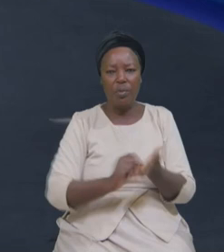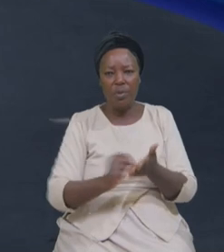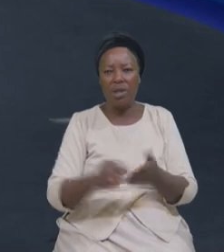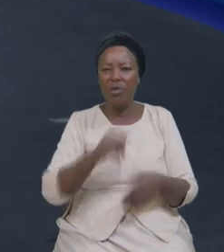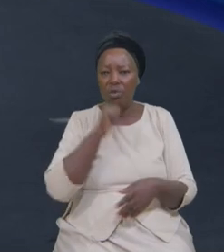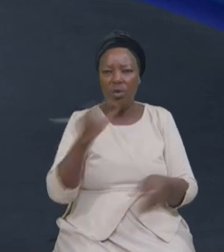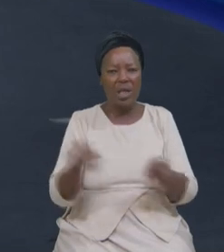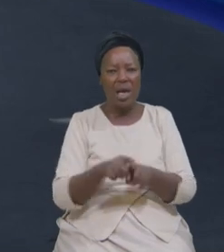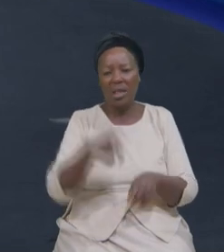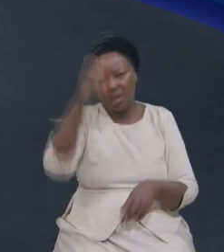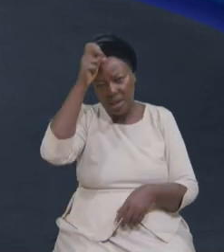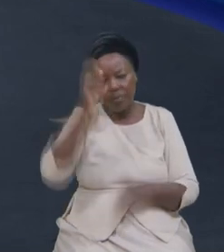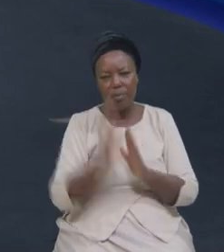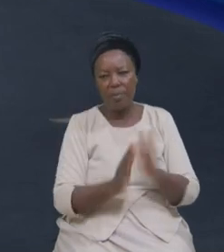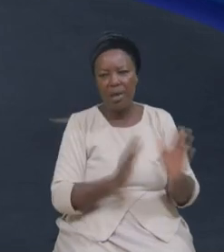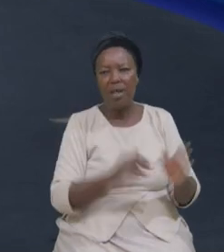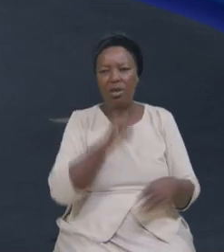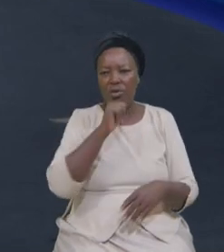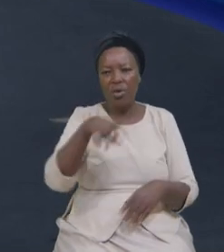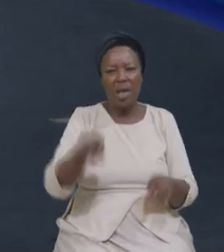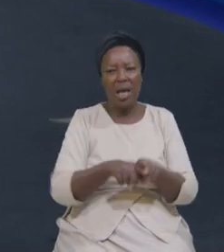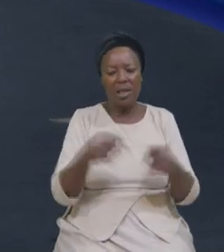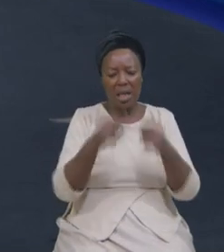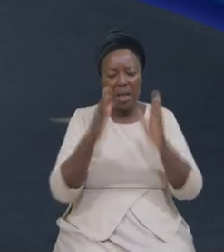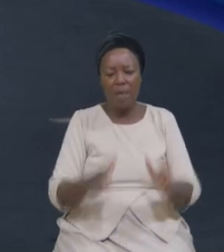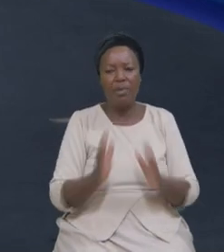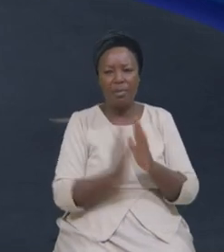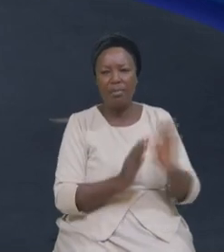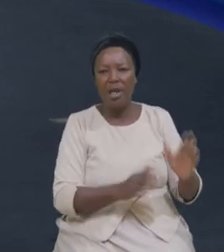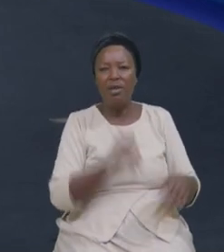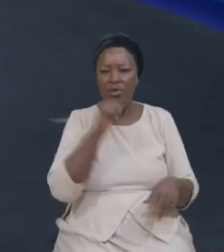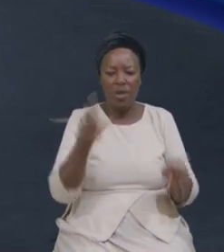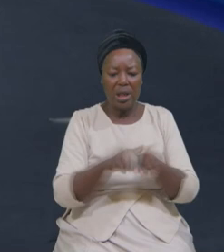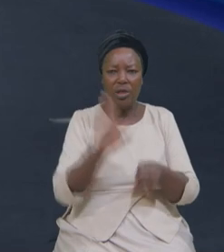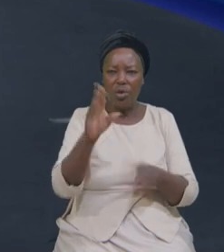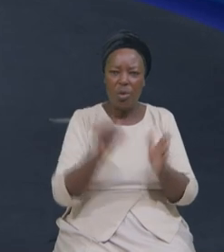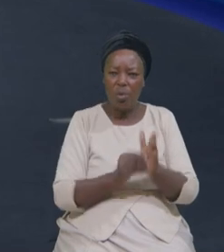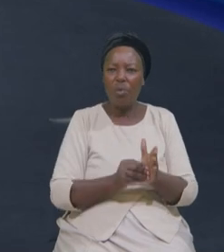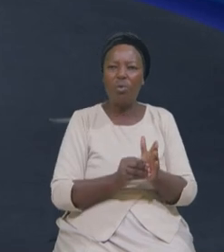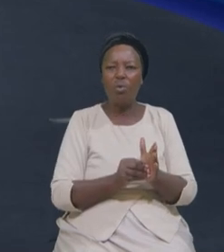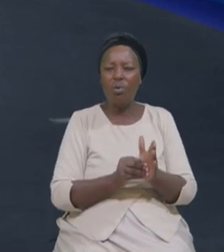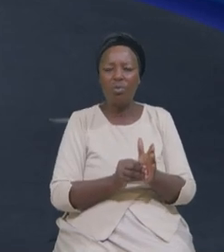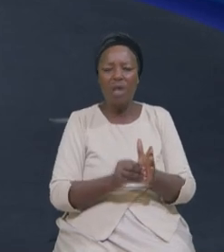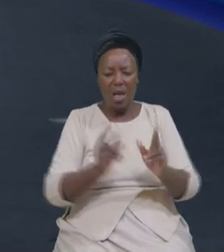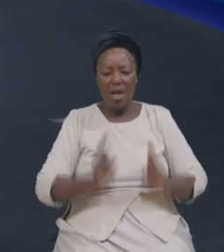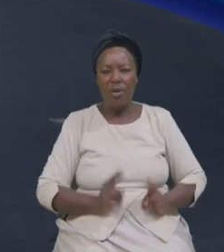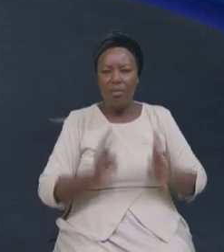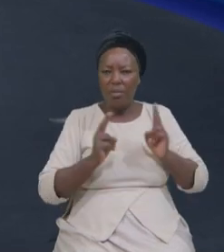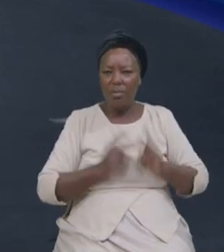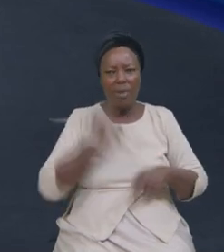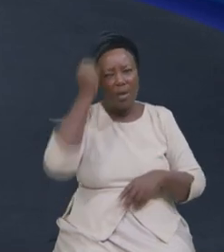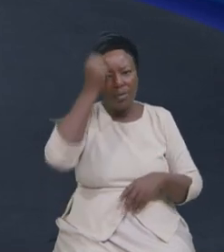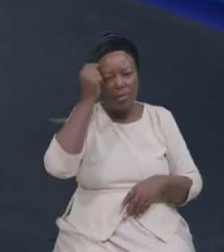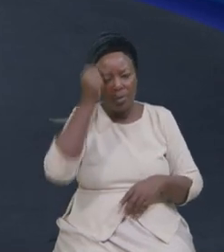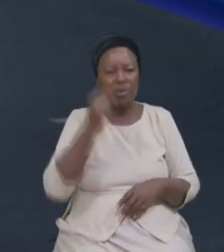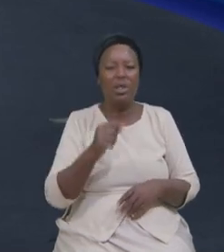as Satan planned, not as enemies planned, not as your own weak human thoughts